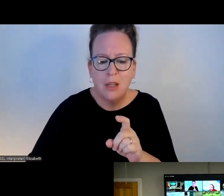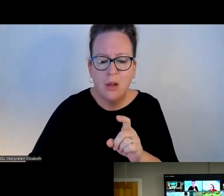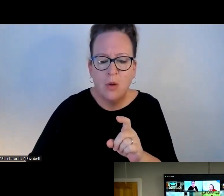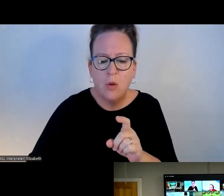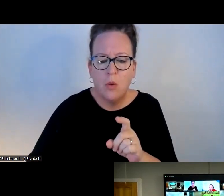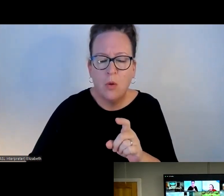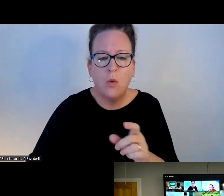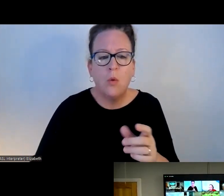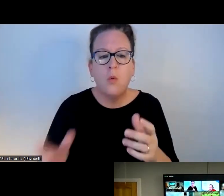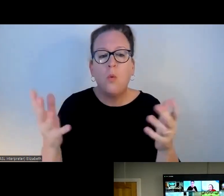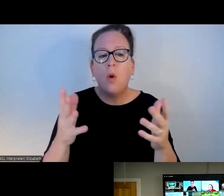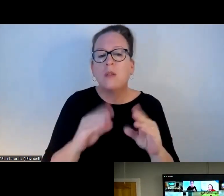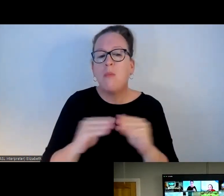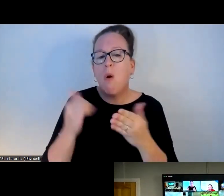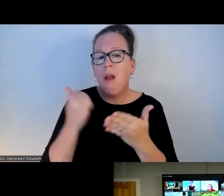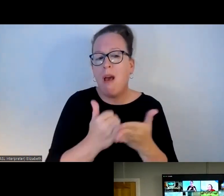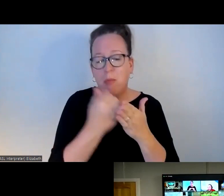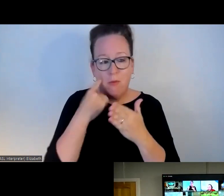more useful for folks,